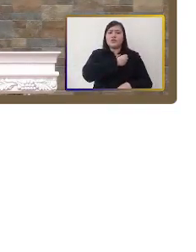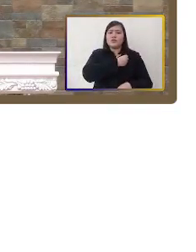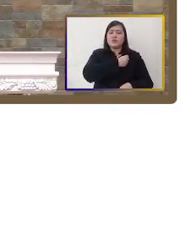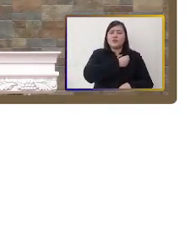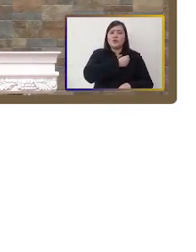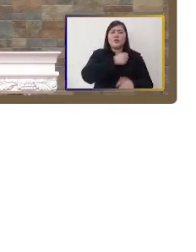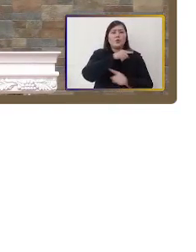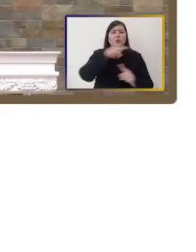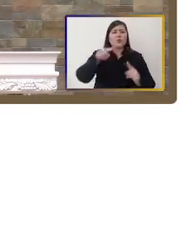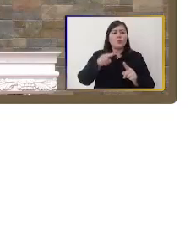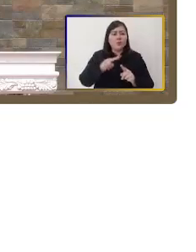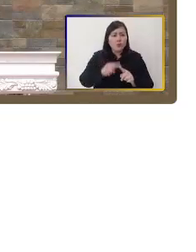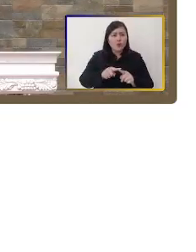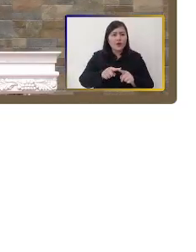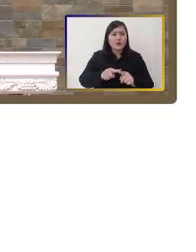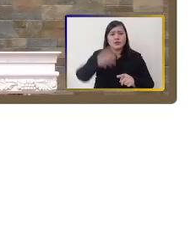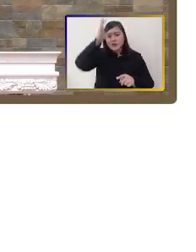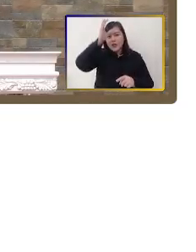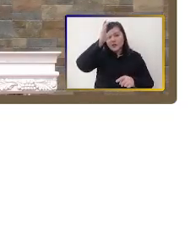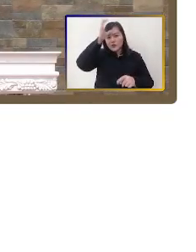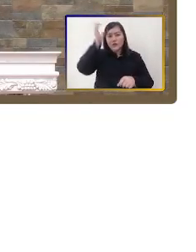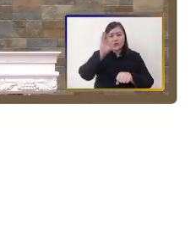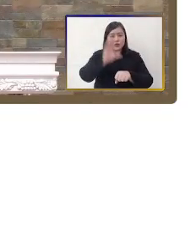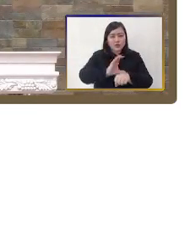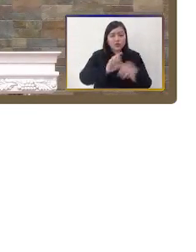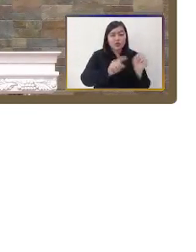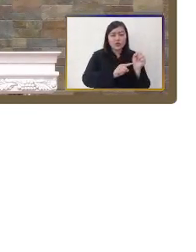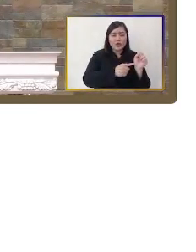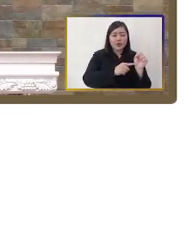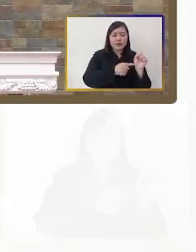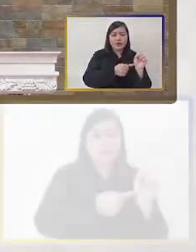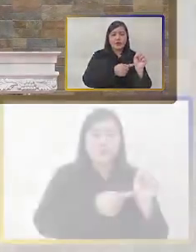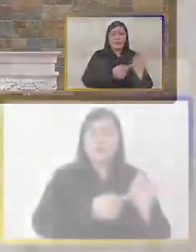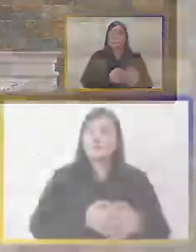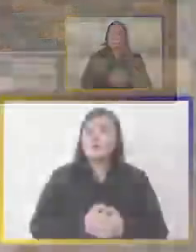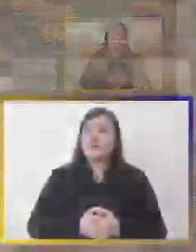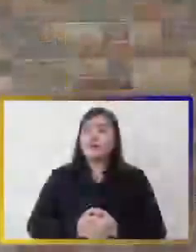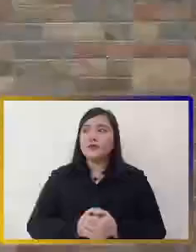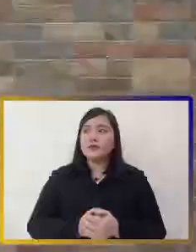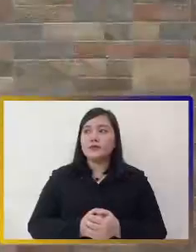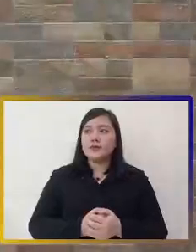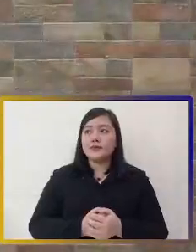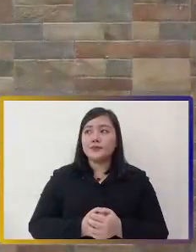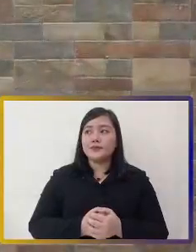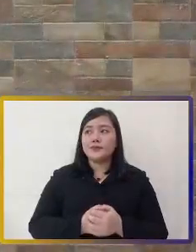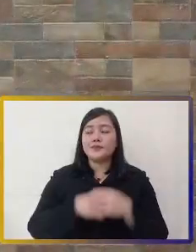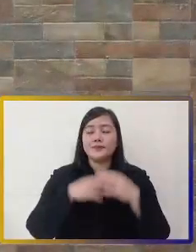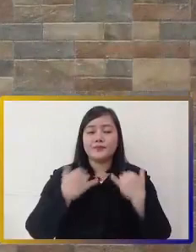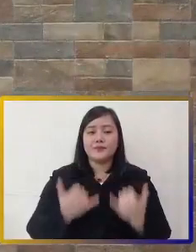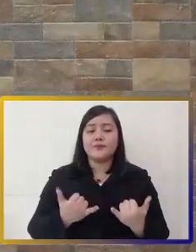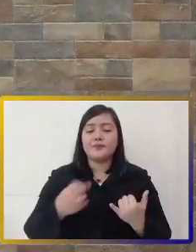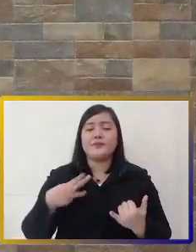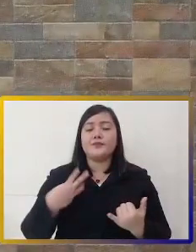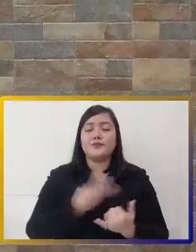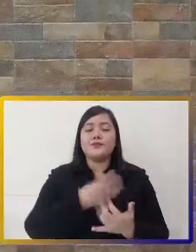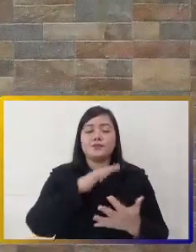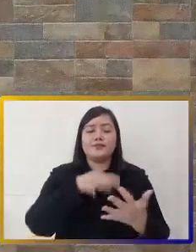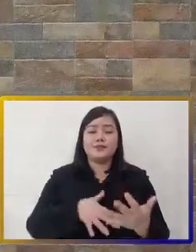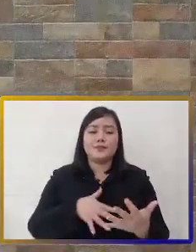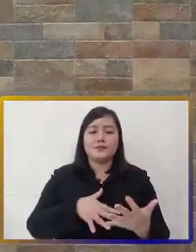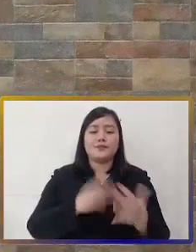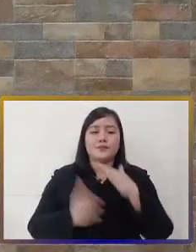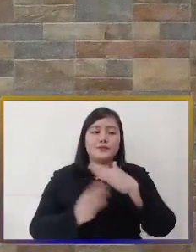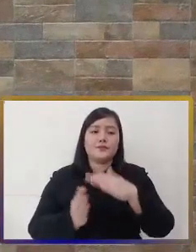just give you historical facts. Let's continue. Alright? Mga kapatid, dito makikita po natin, as far as the history is concerned, mga